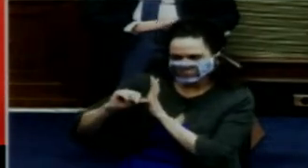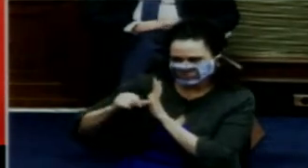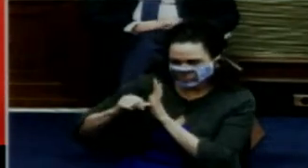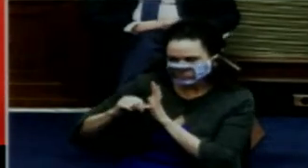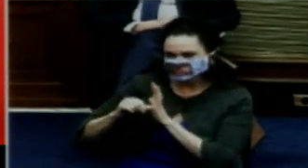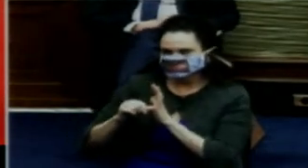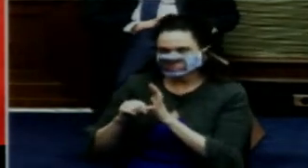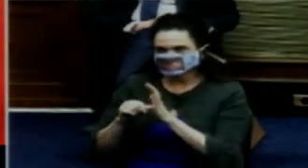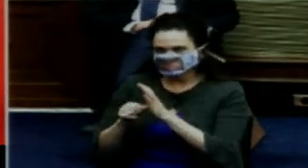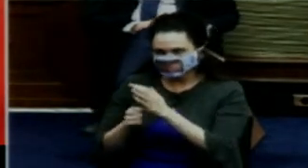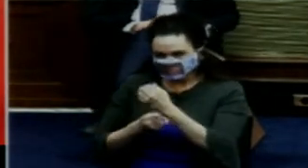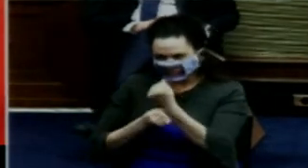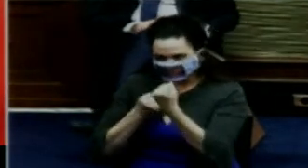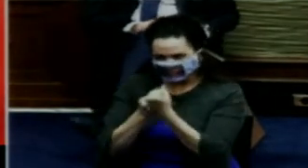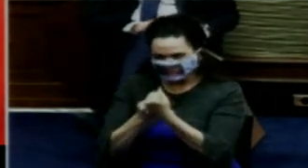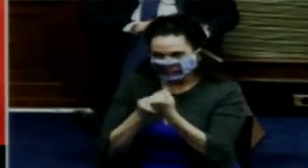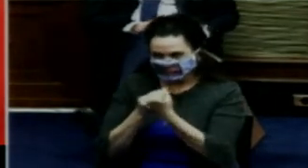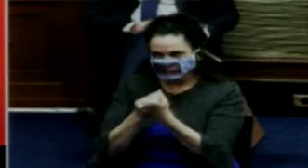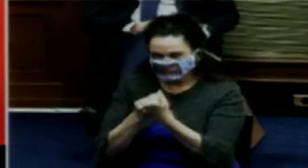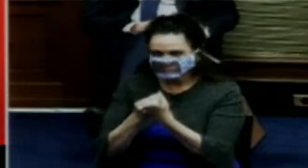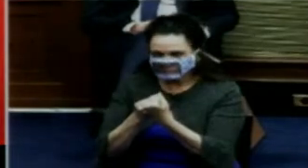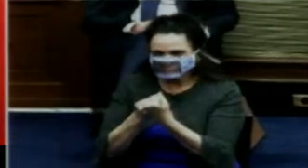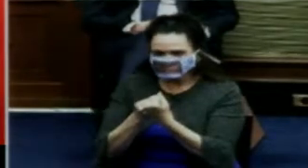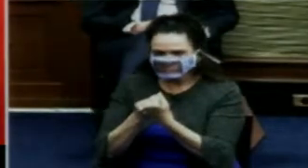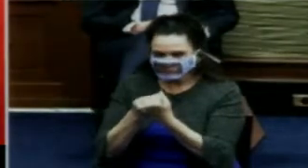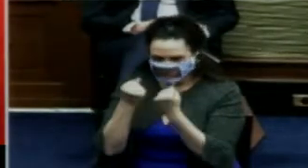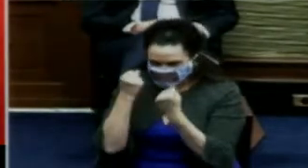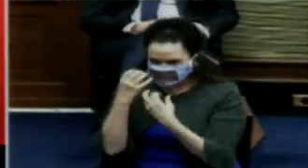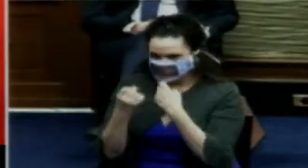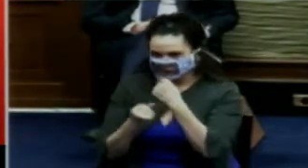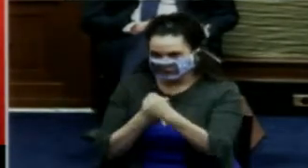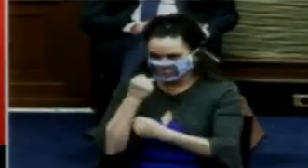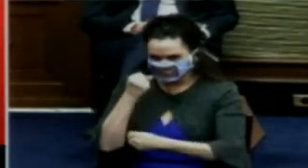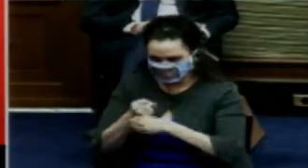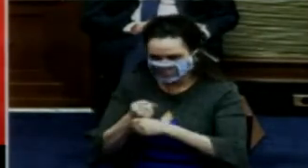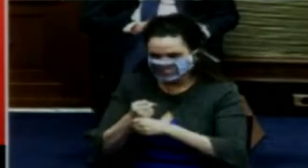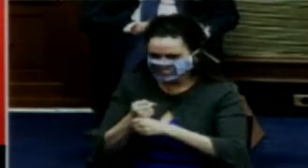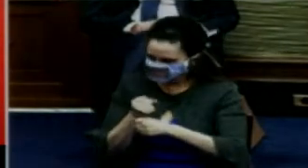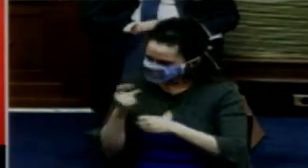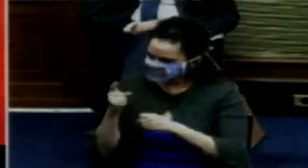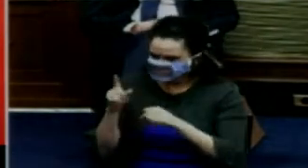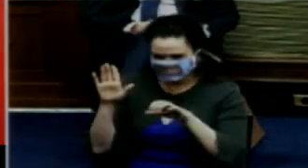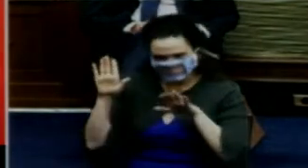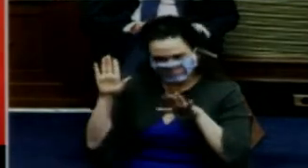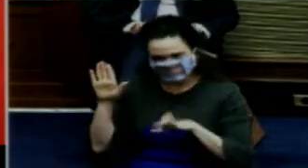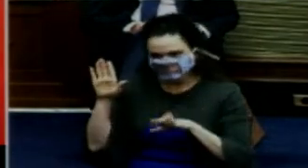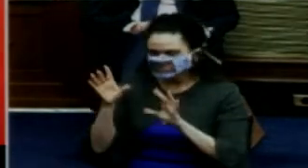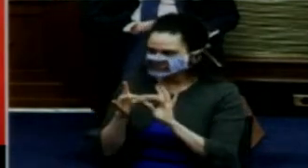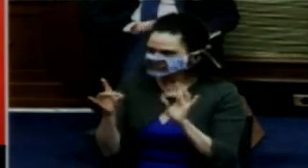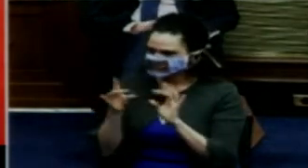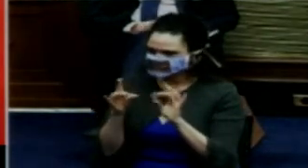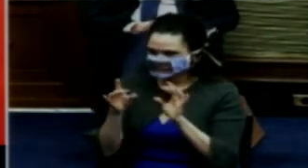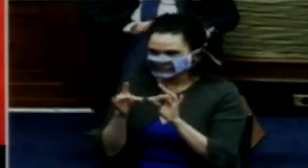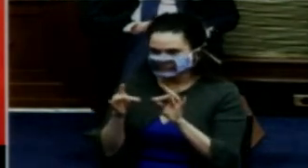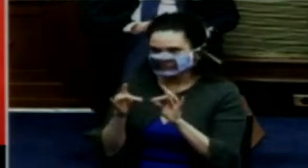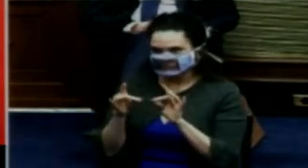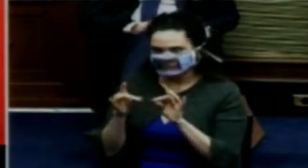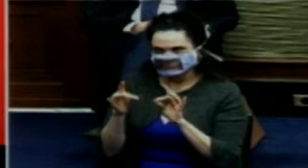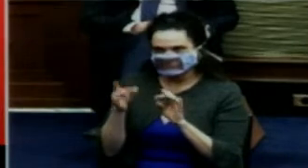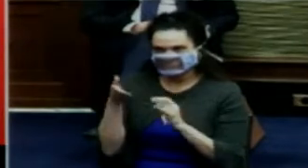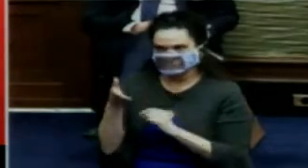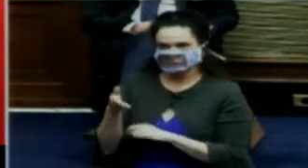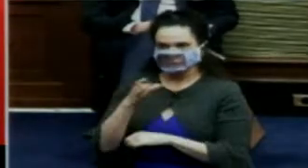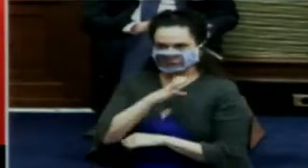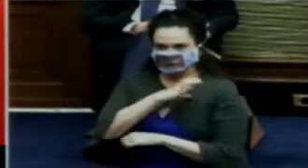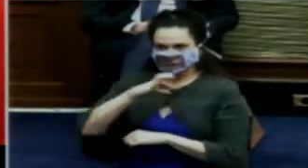advocate for many issues that you have testified before Congress about.